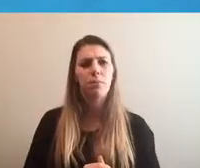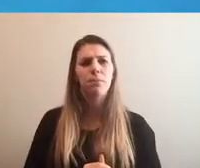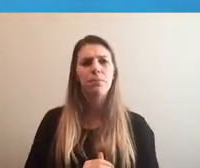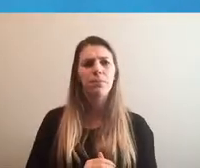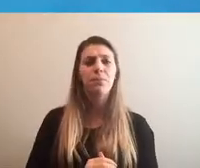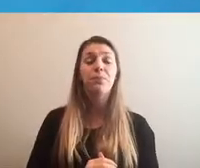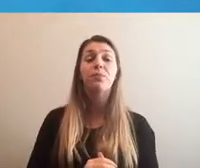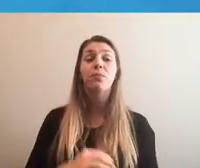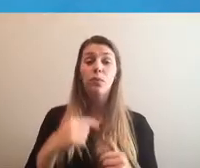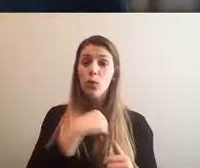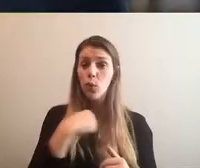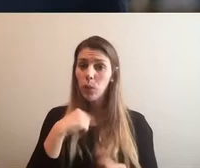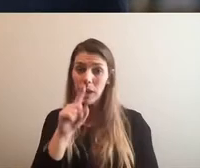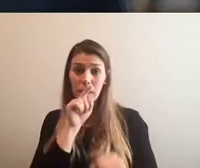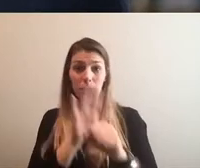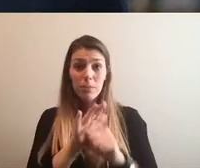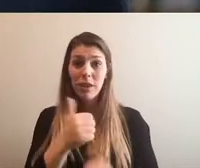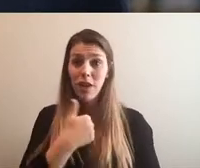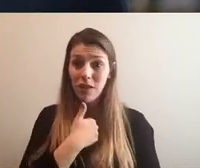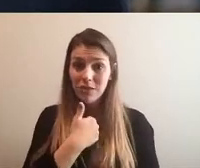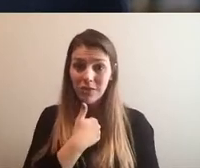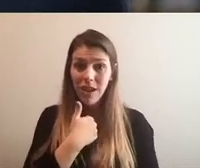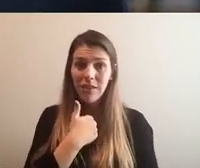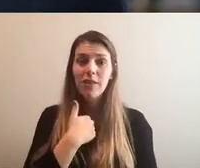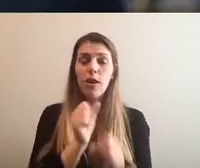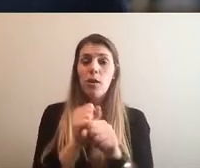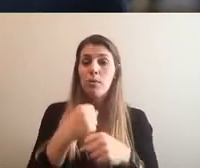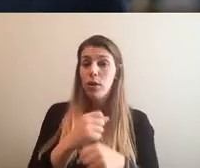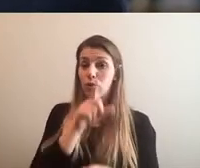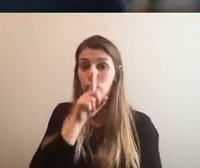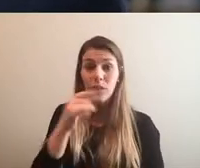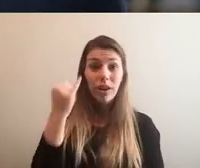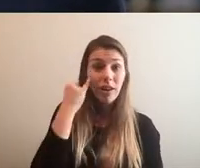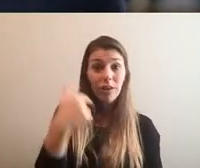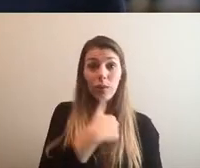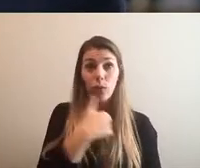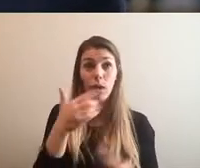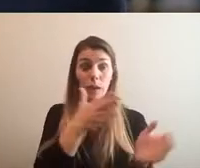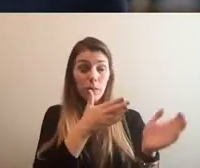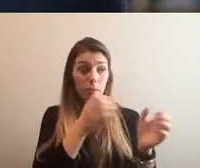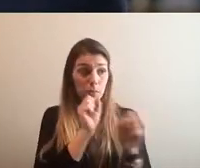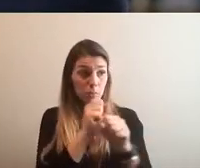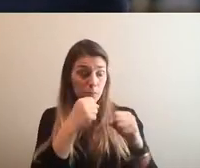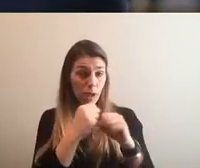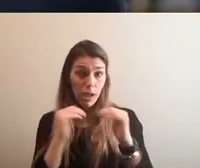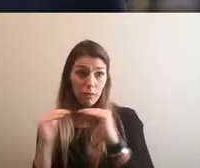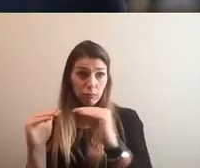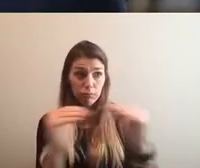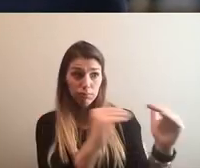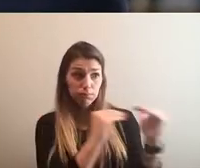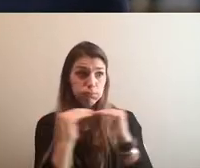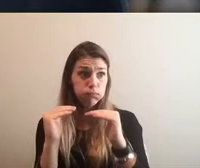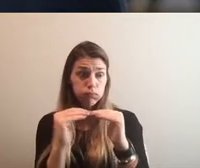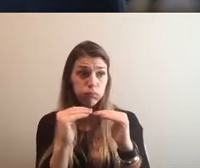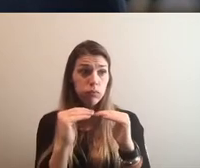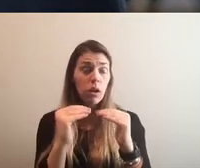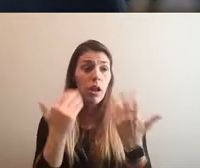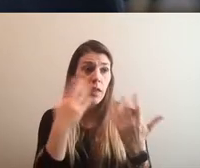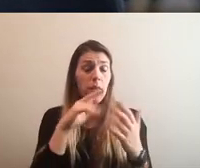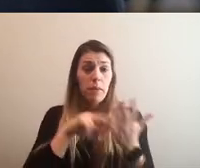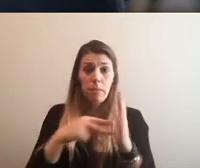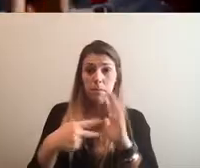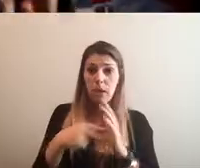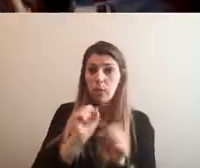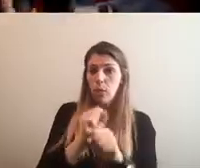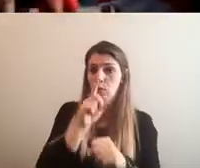We committed ourselves to making sure that if we were going to build playing fields of justice and joy, that we were going to ensure that